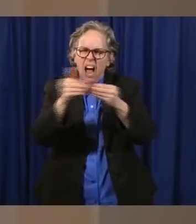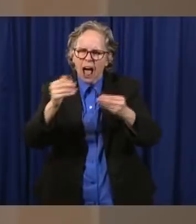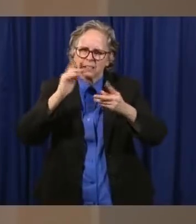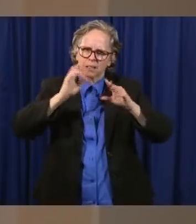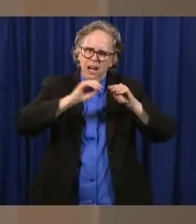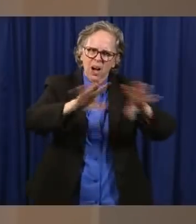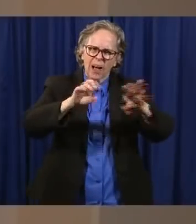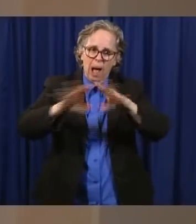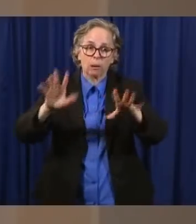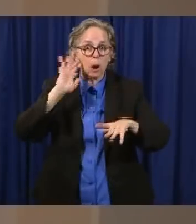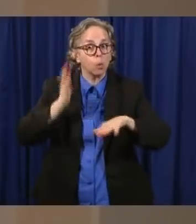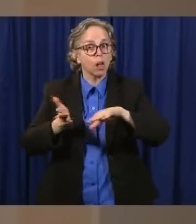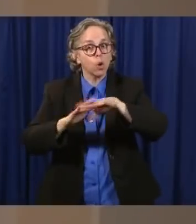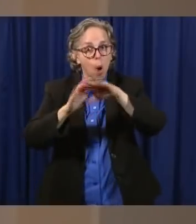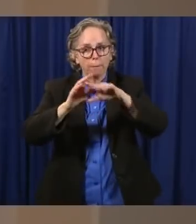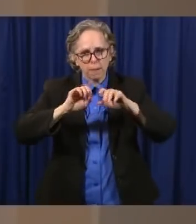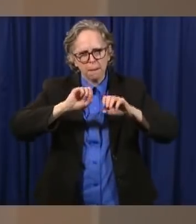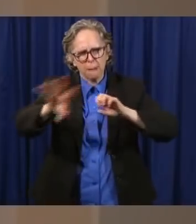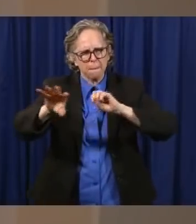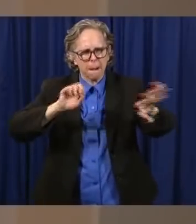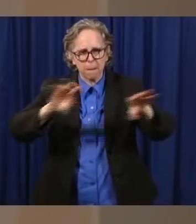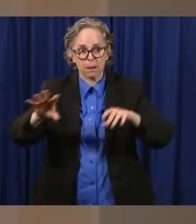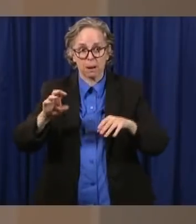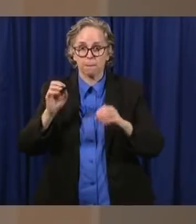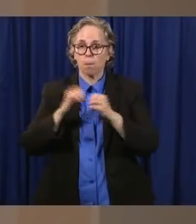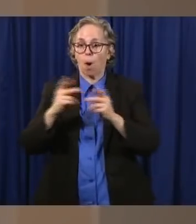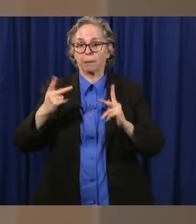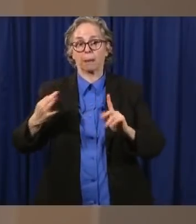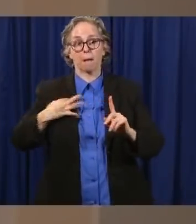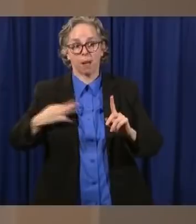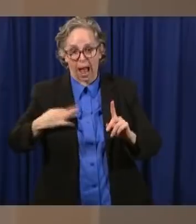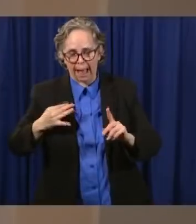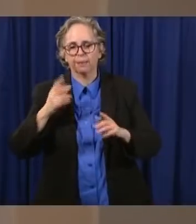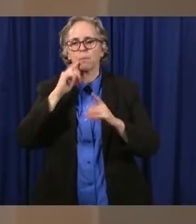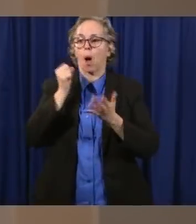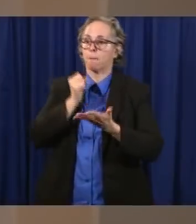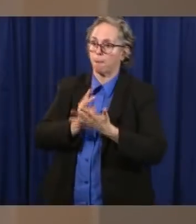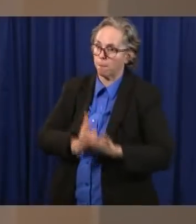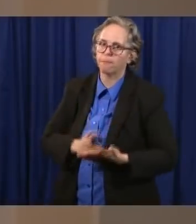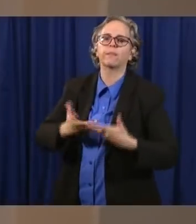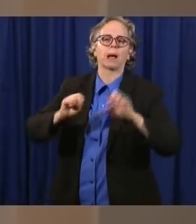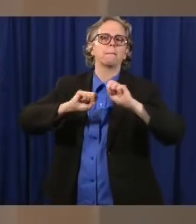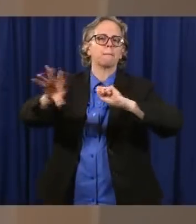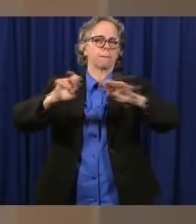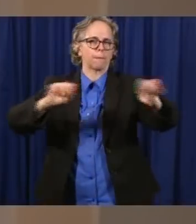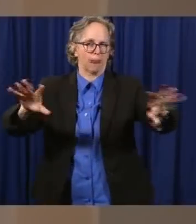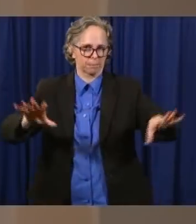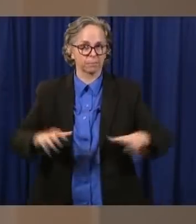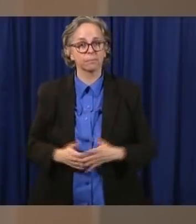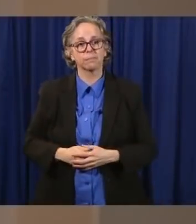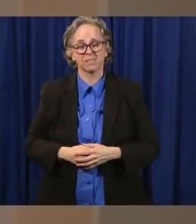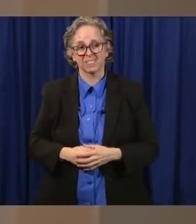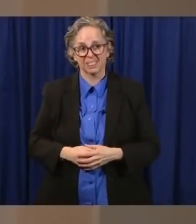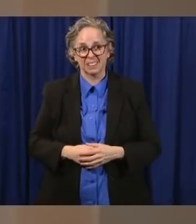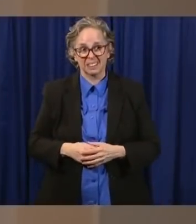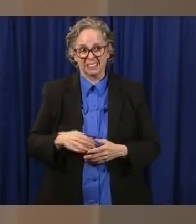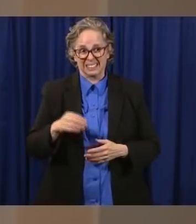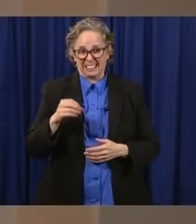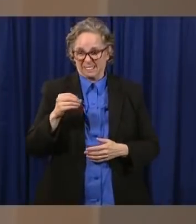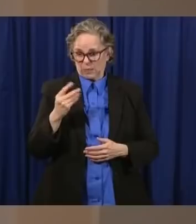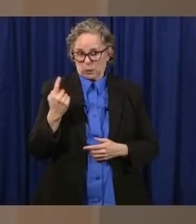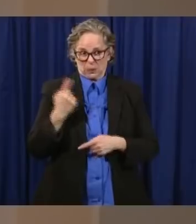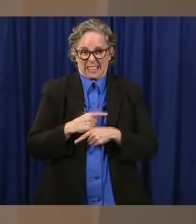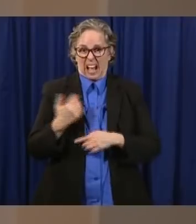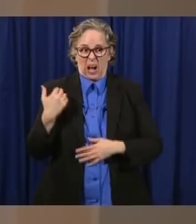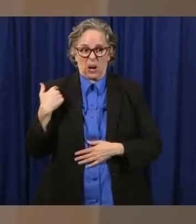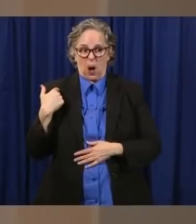folks get processed through the system. It wasn't until just a couple days ago that they actually caught up just